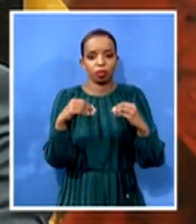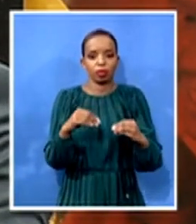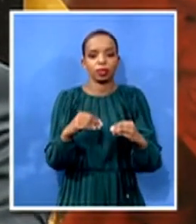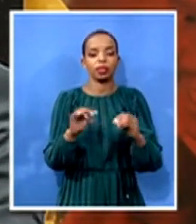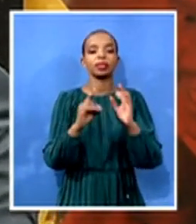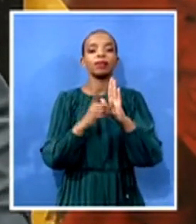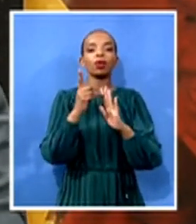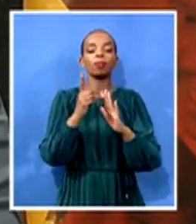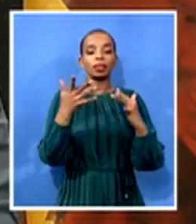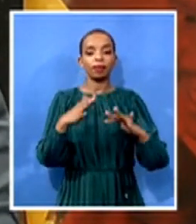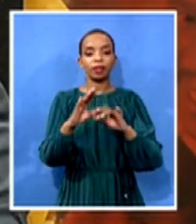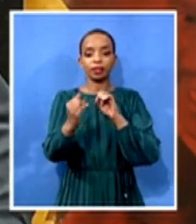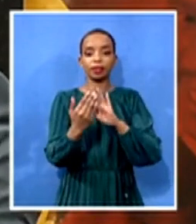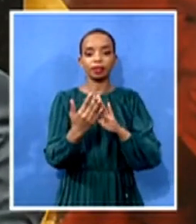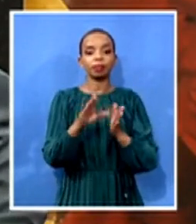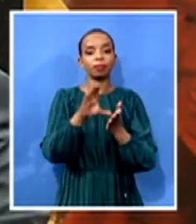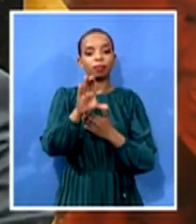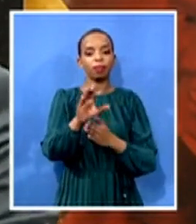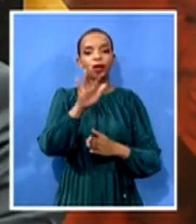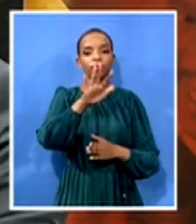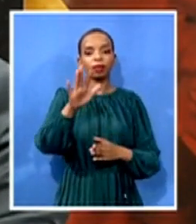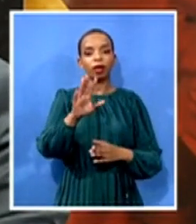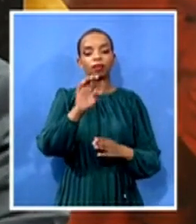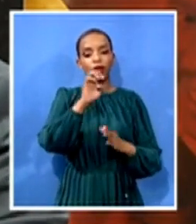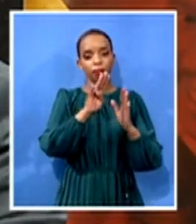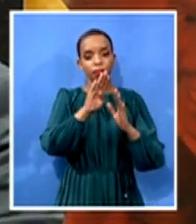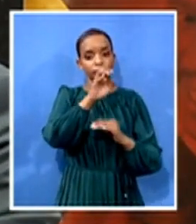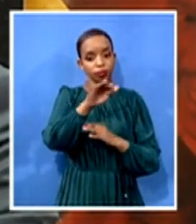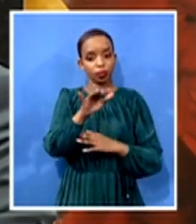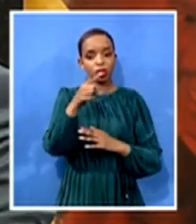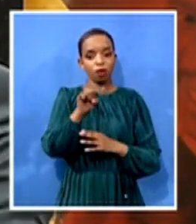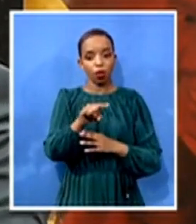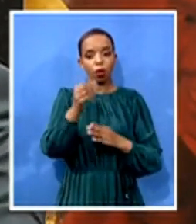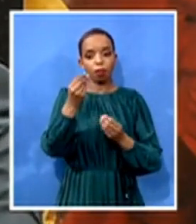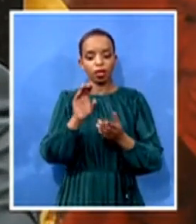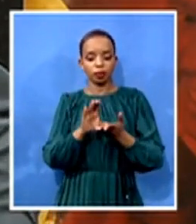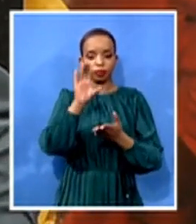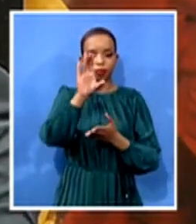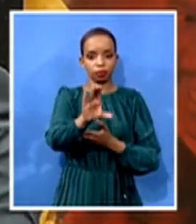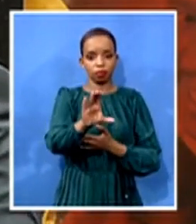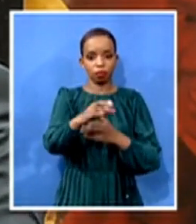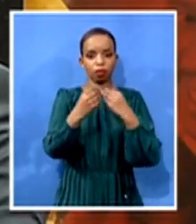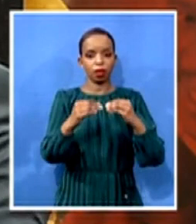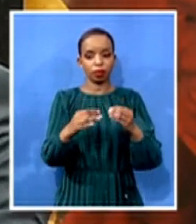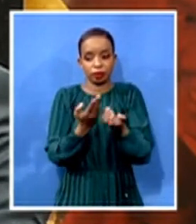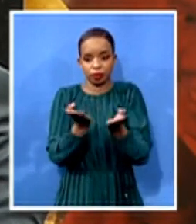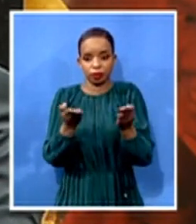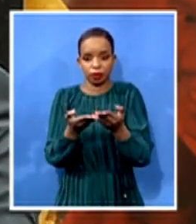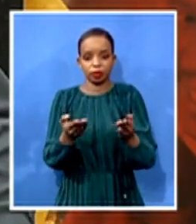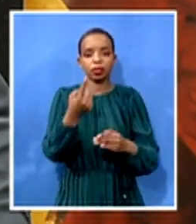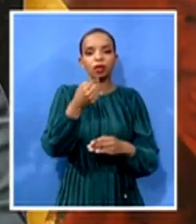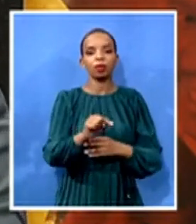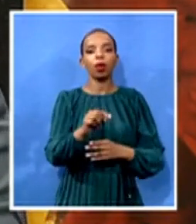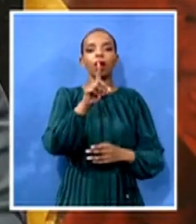of its COVID-19 SMME debt relief fund, benefiting 155 SMMEs, protecting